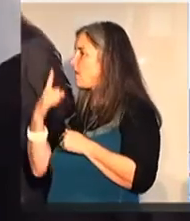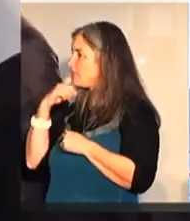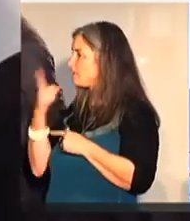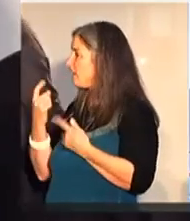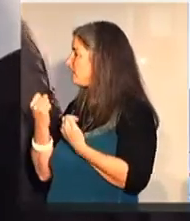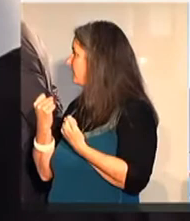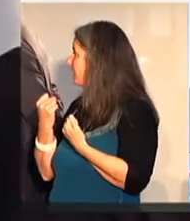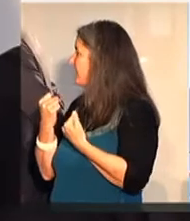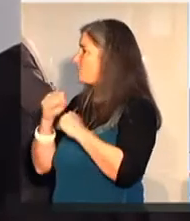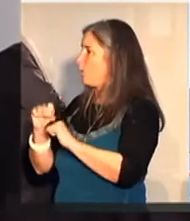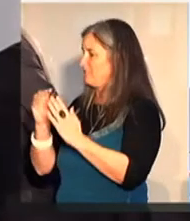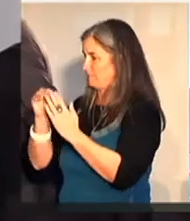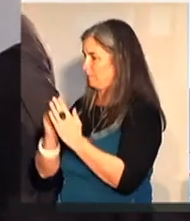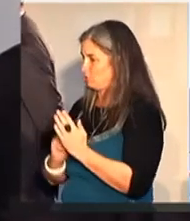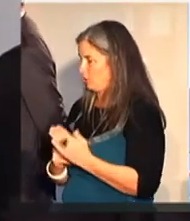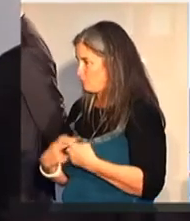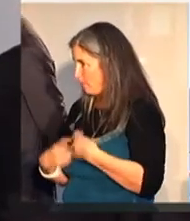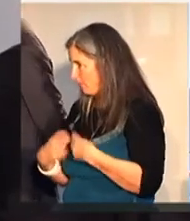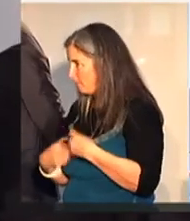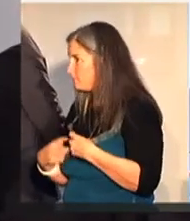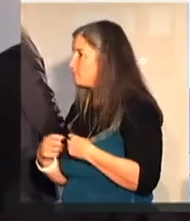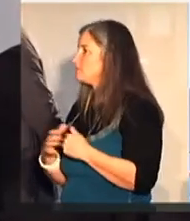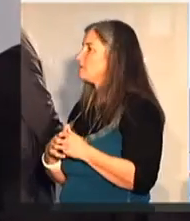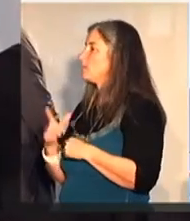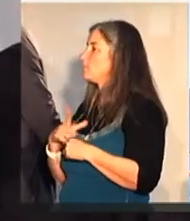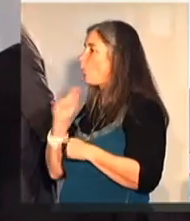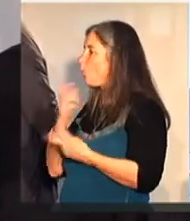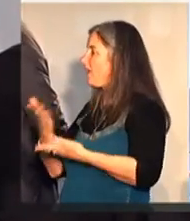submission problem, because I think it would give us